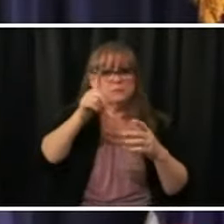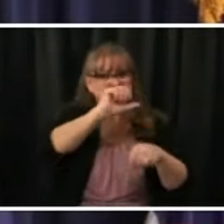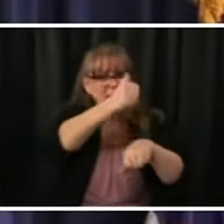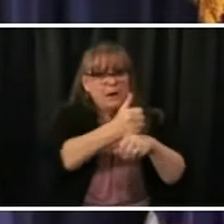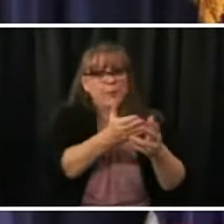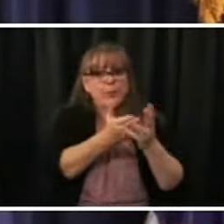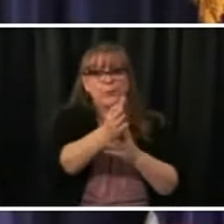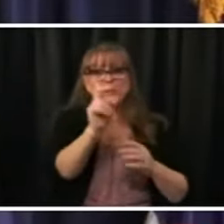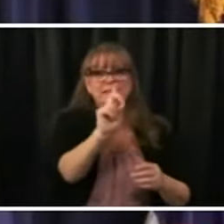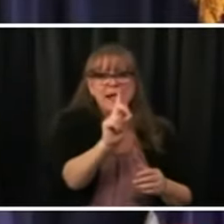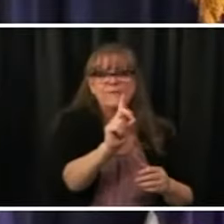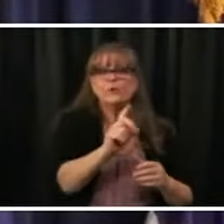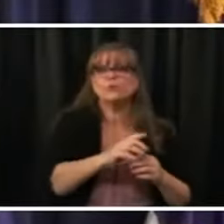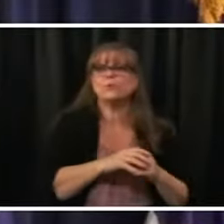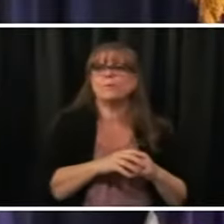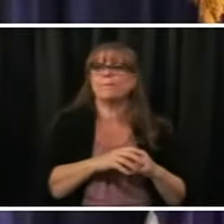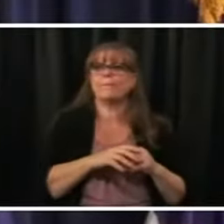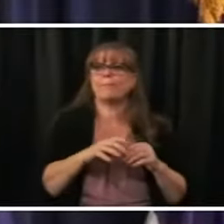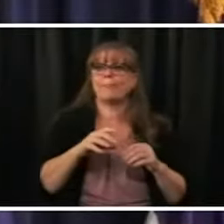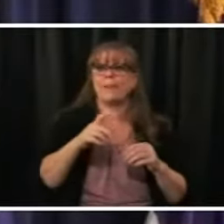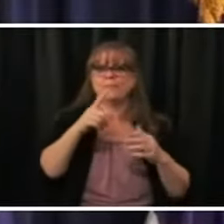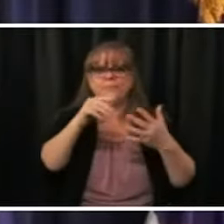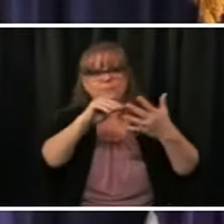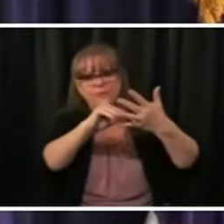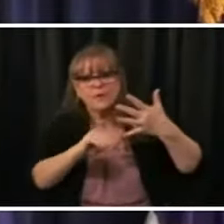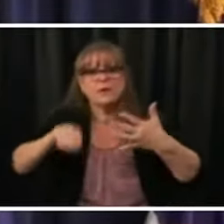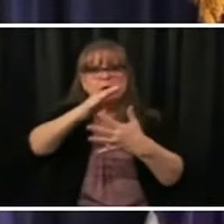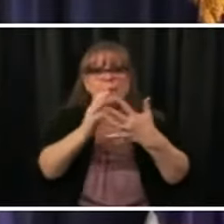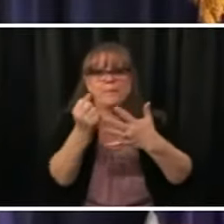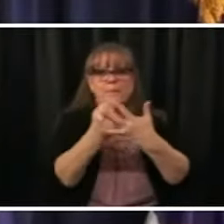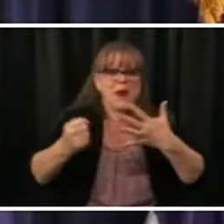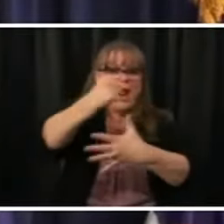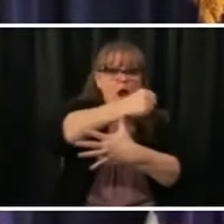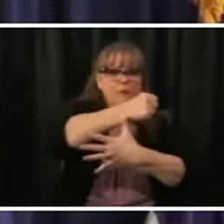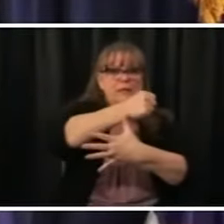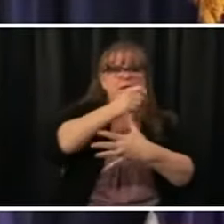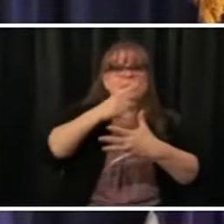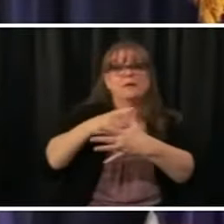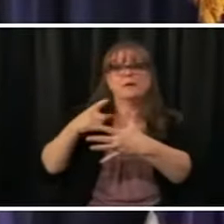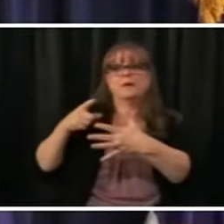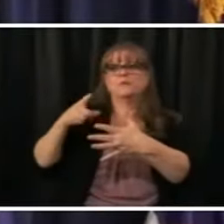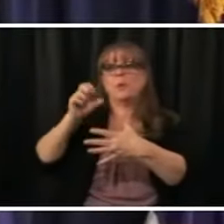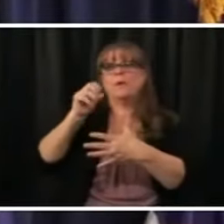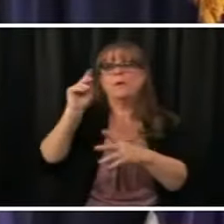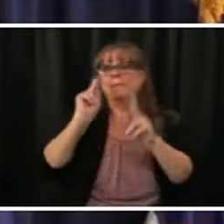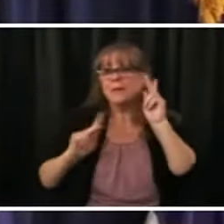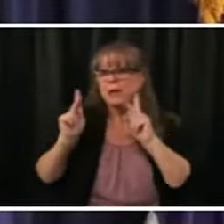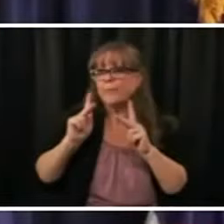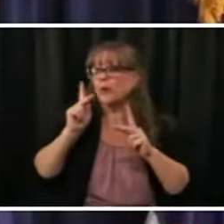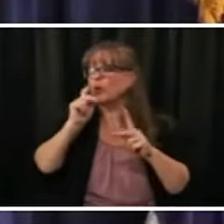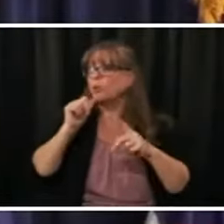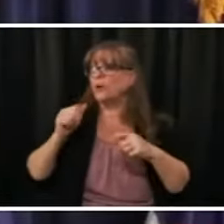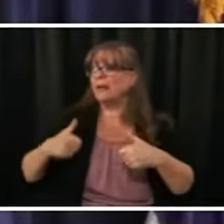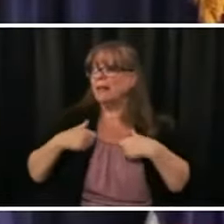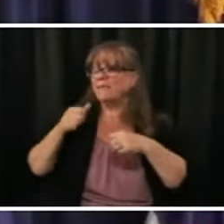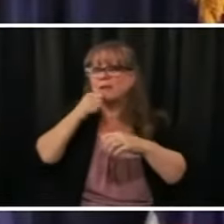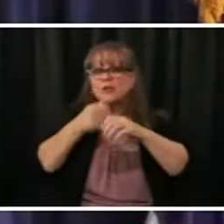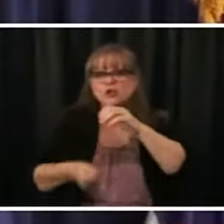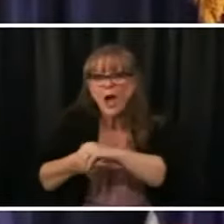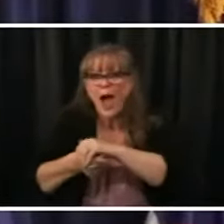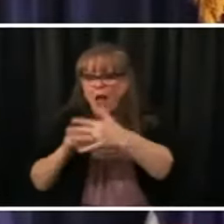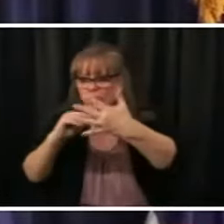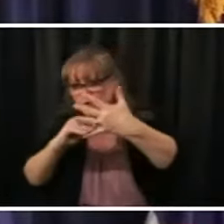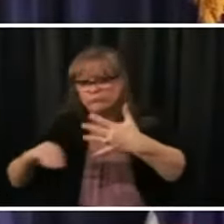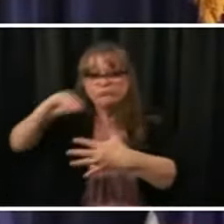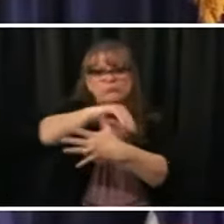priority to people experiencing homelessness and living in shelters? Thanks. So first of all, we do a